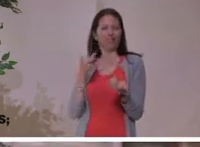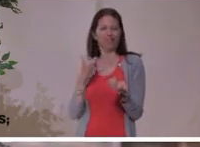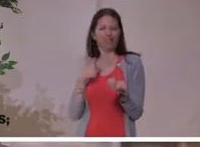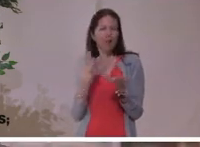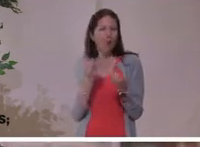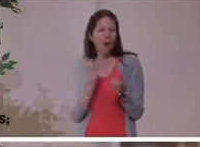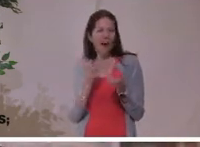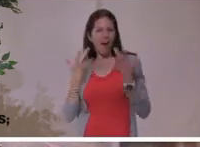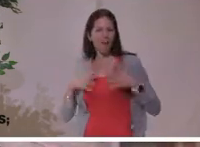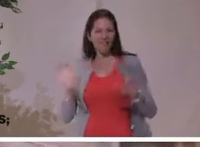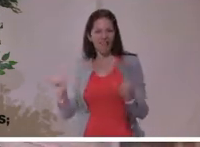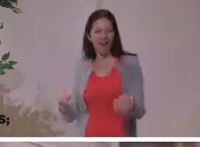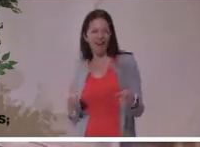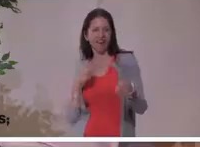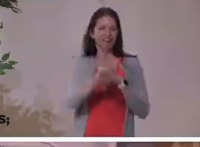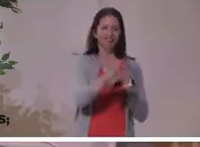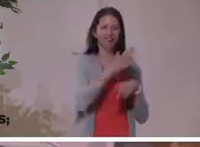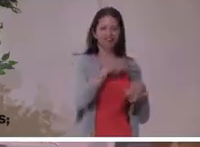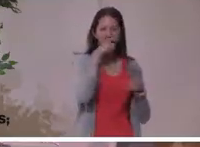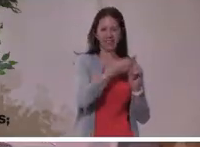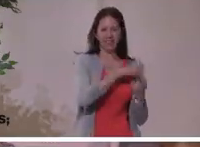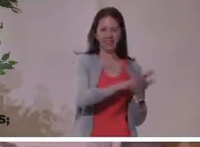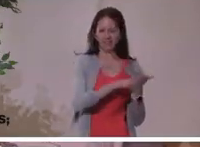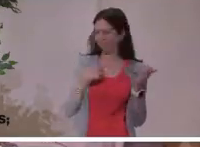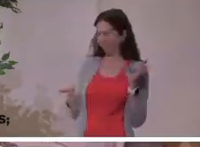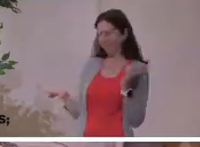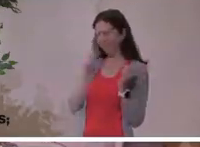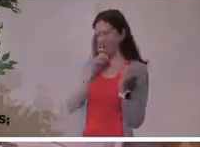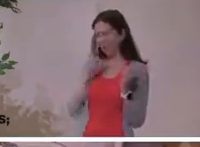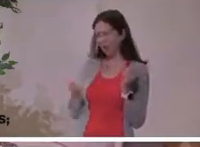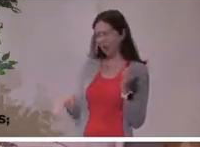that. Jack, I'm not sure if I want you to pick up your kids in him.